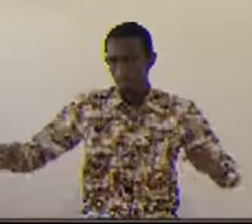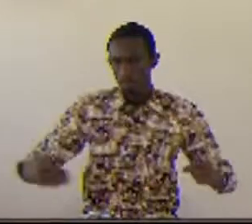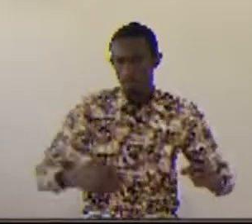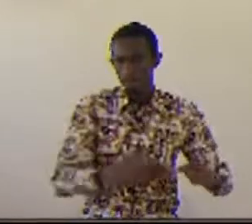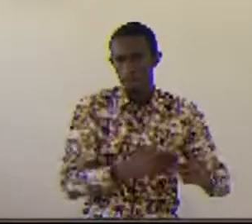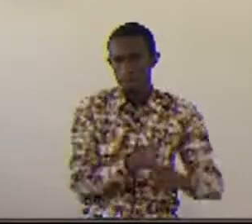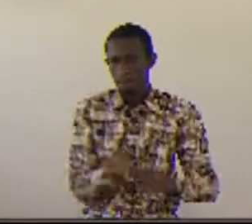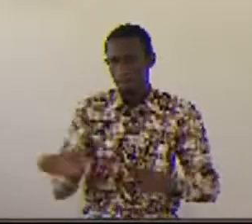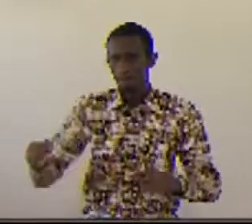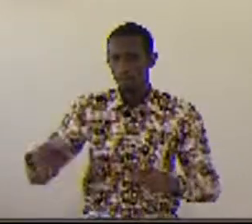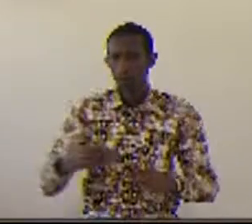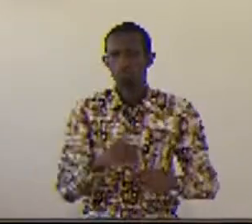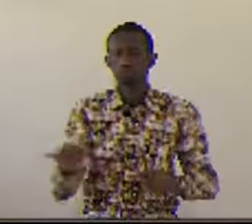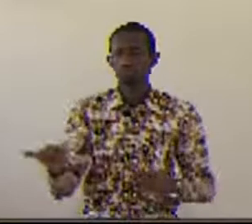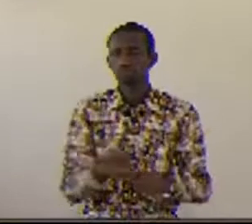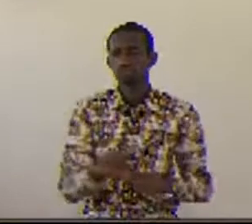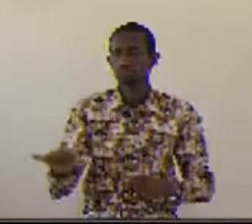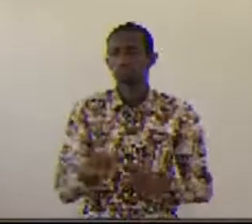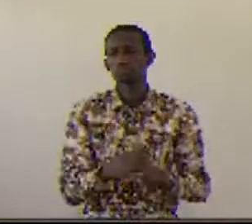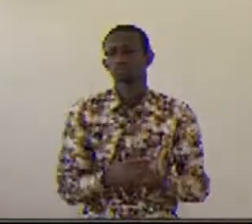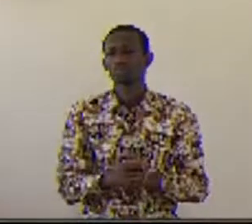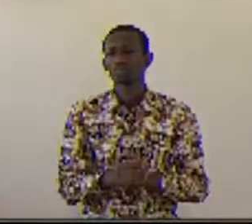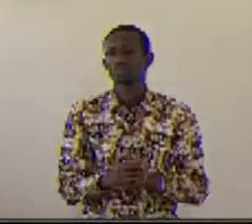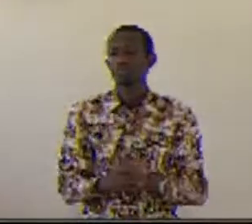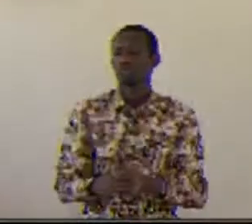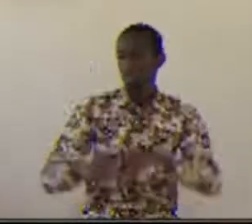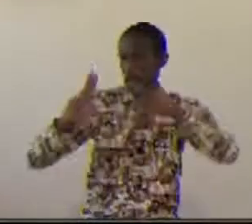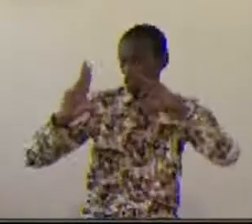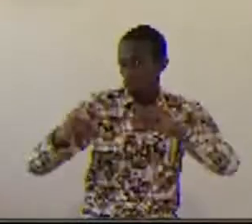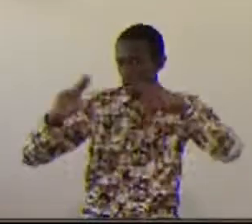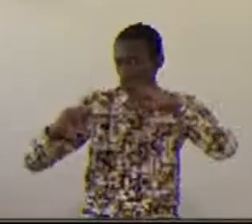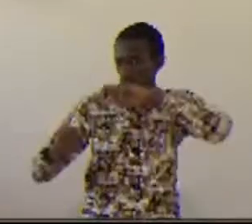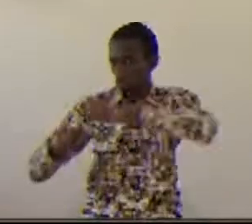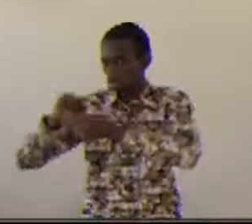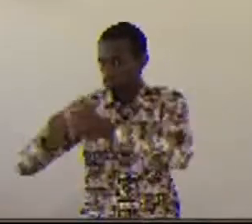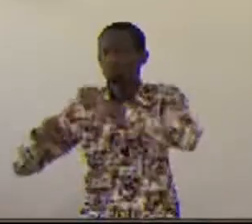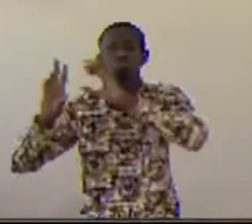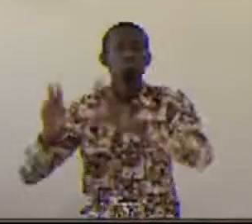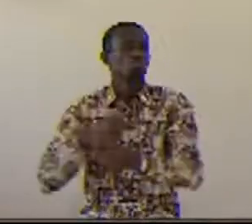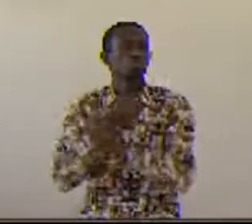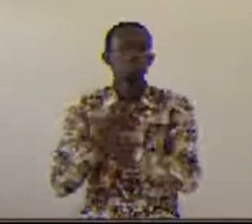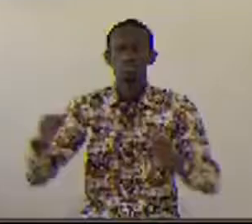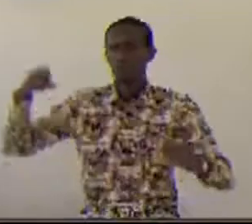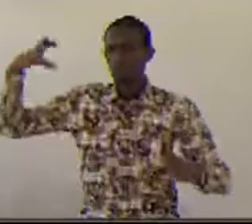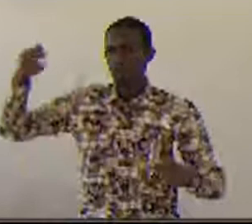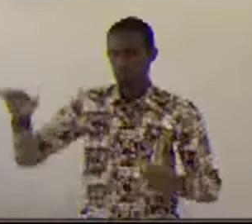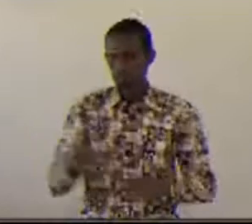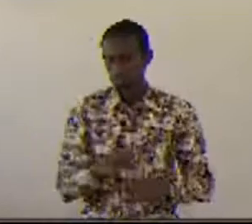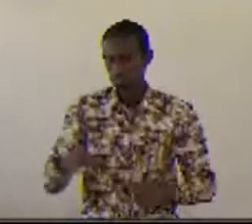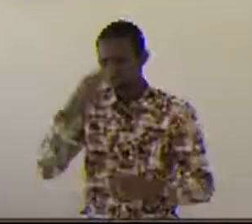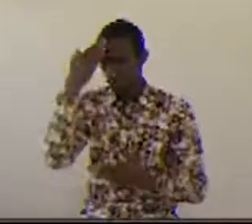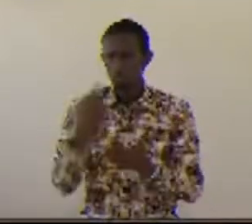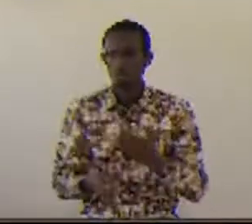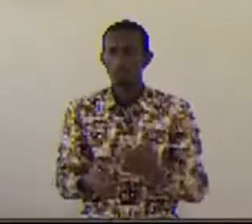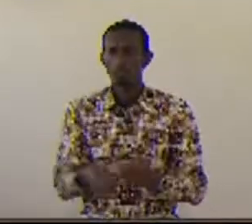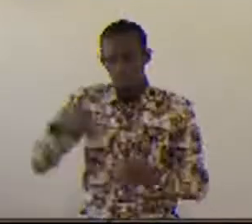because they have no delocalized electrons. As I said, we have an exception of graphite. And what